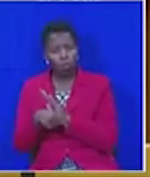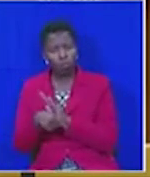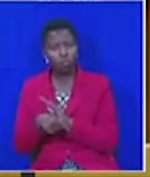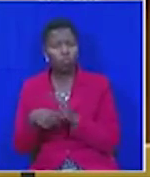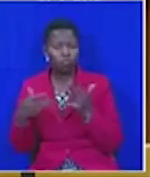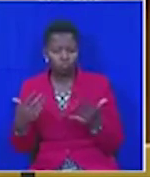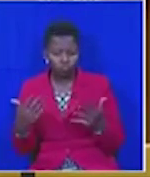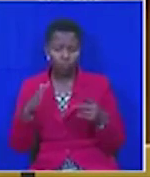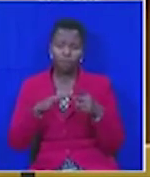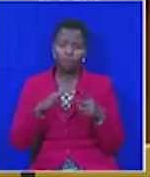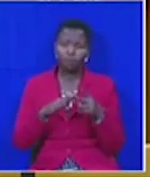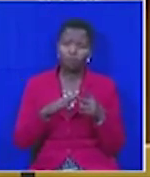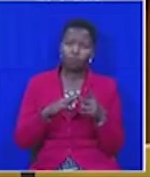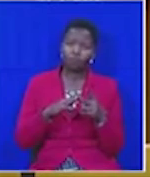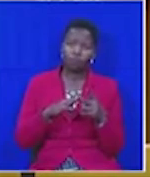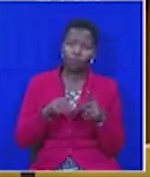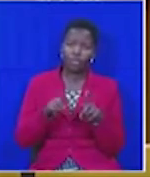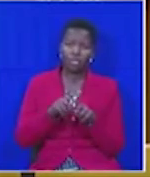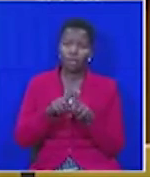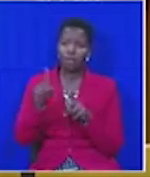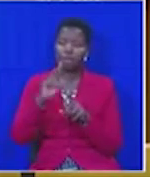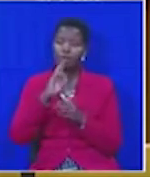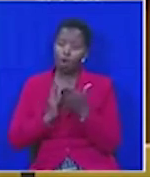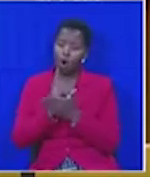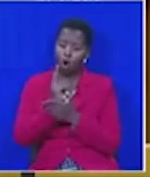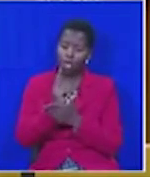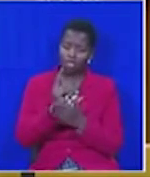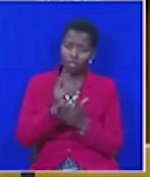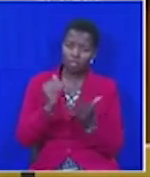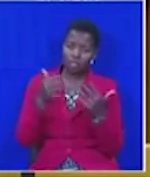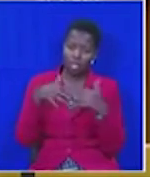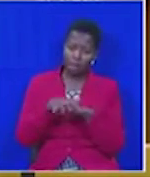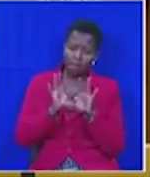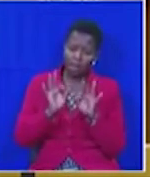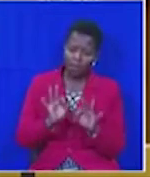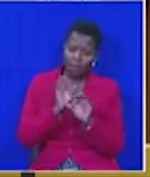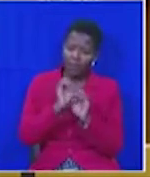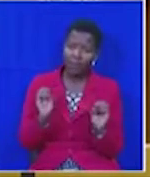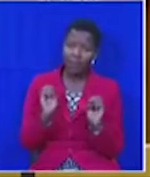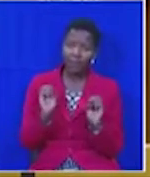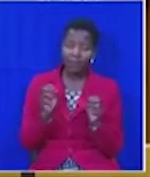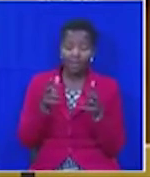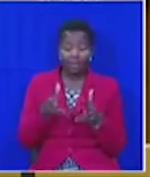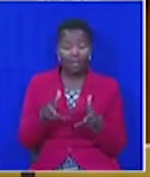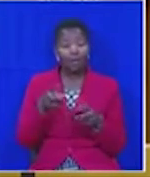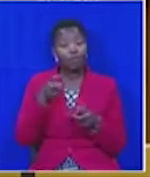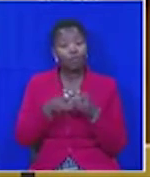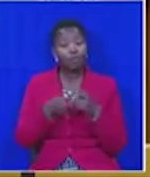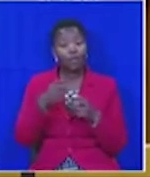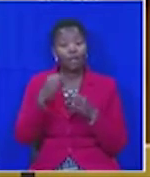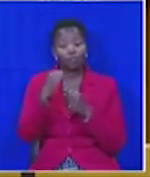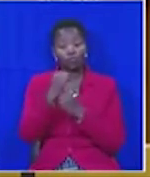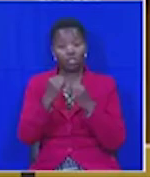not implement them faithfully, all sorts of excuses. Fact of the matter is that structural